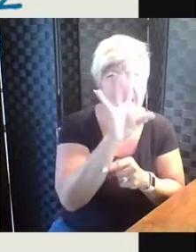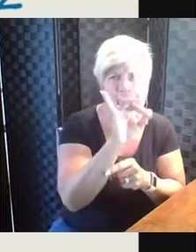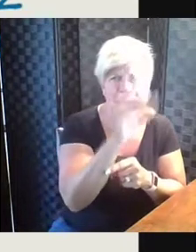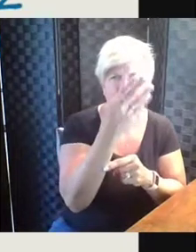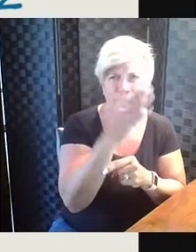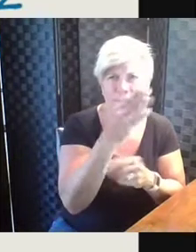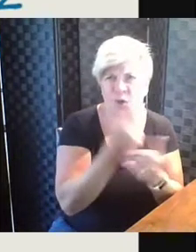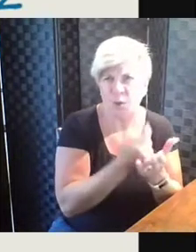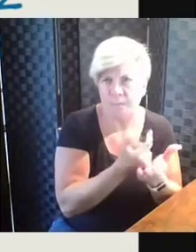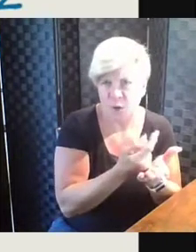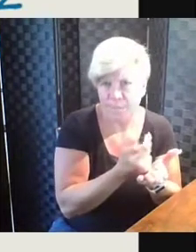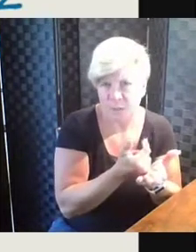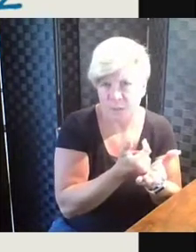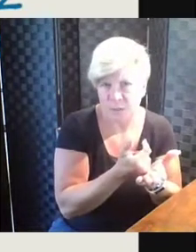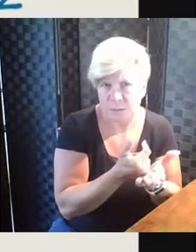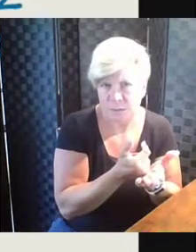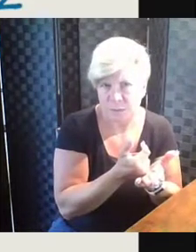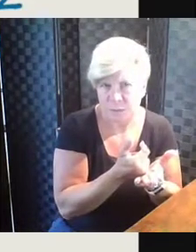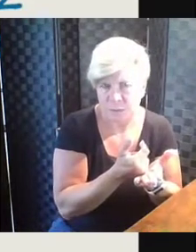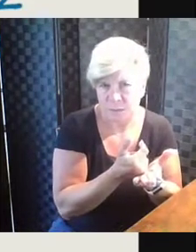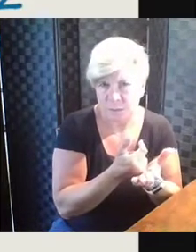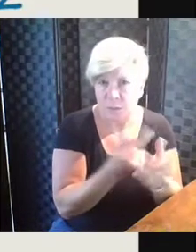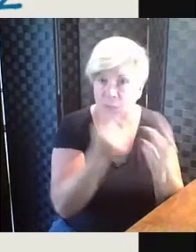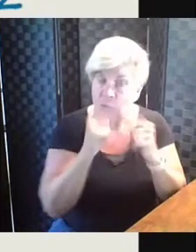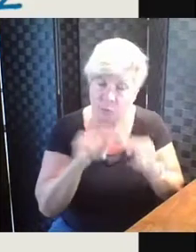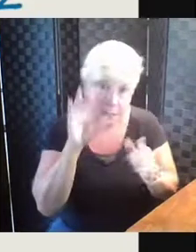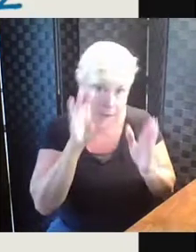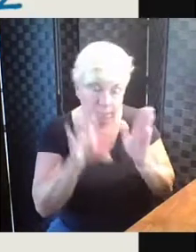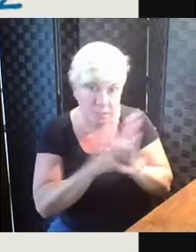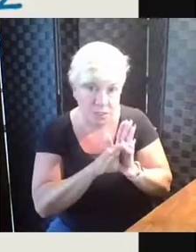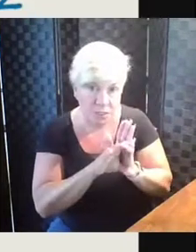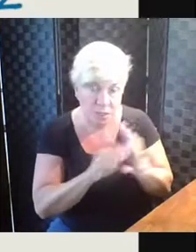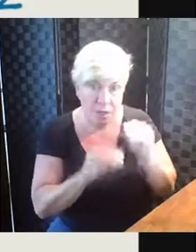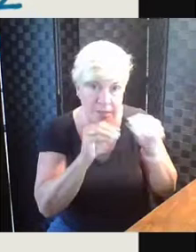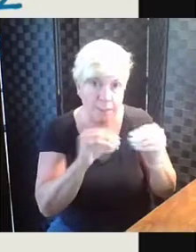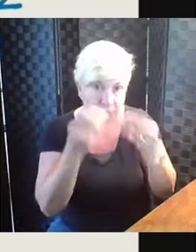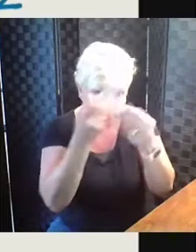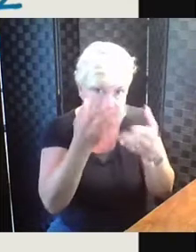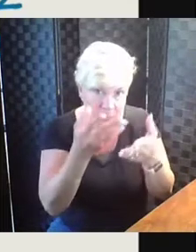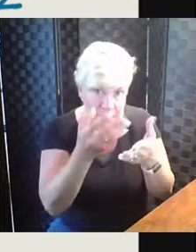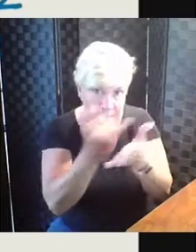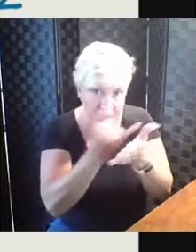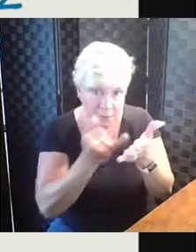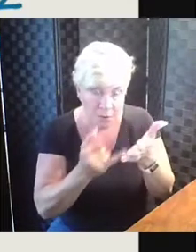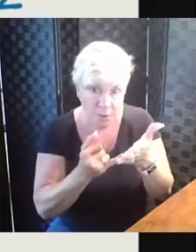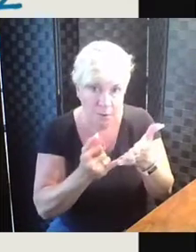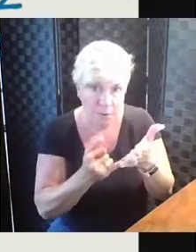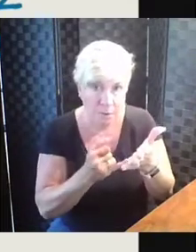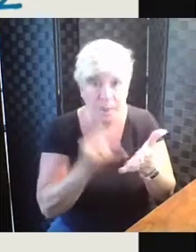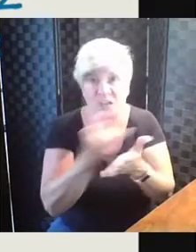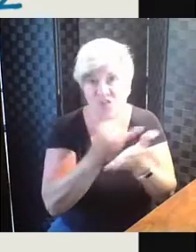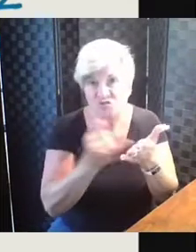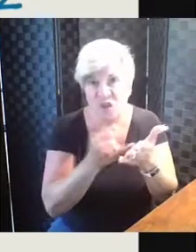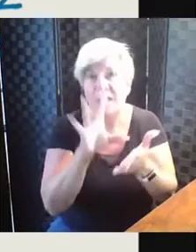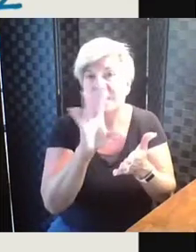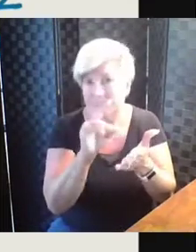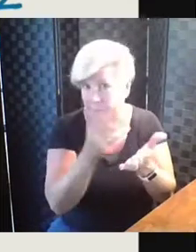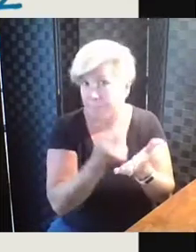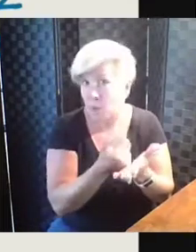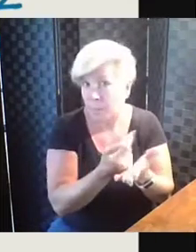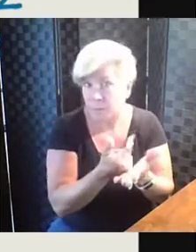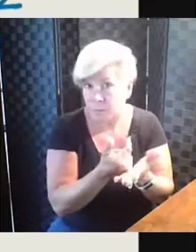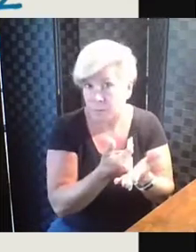blue marbles. Now I can go down to my picture model and put this information in the bar. I could draw 8 blue